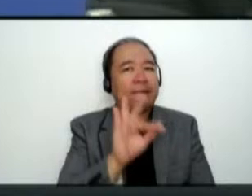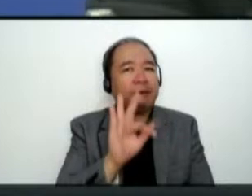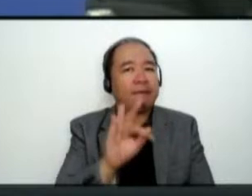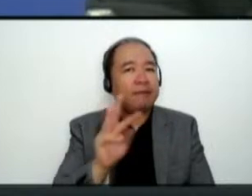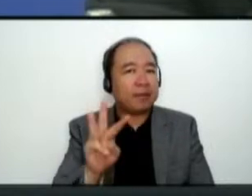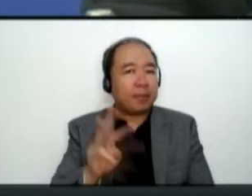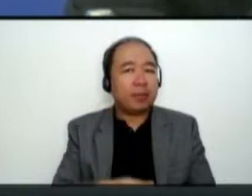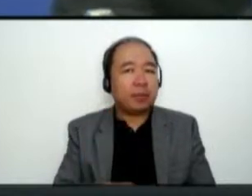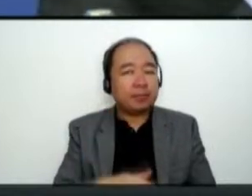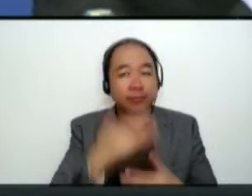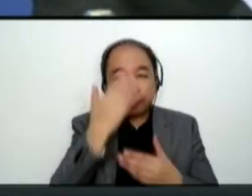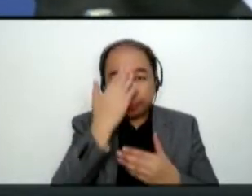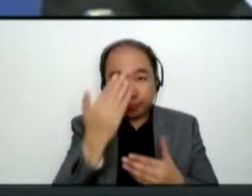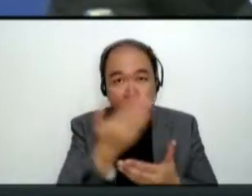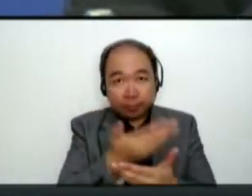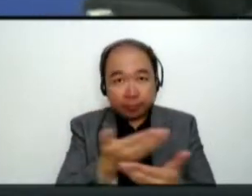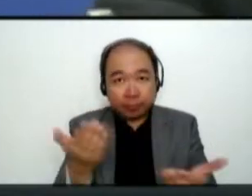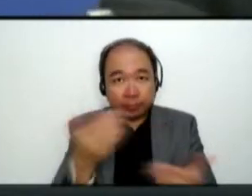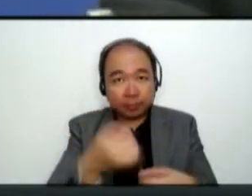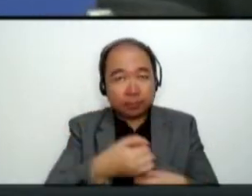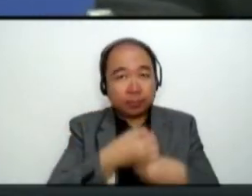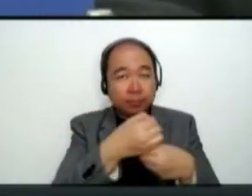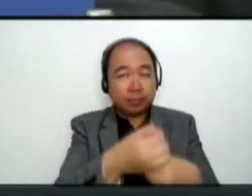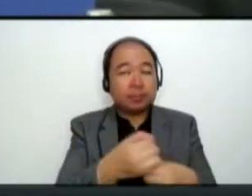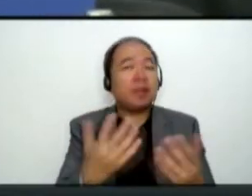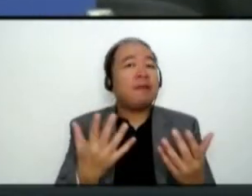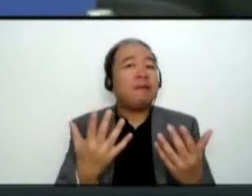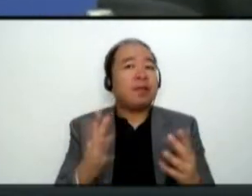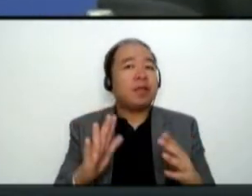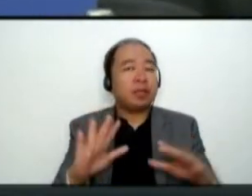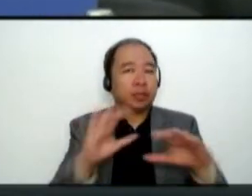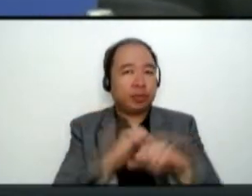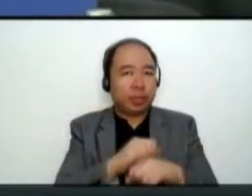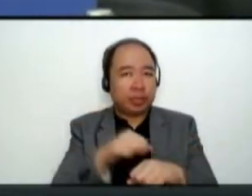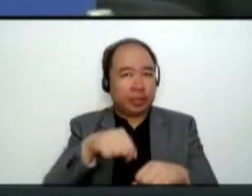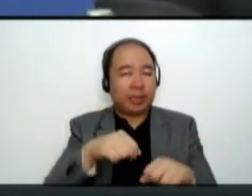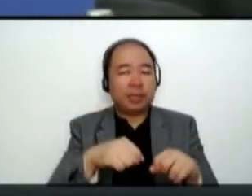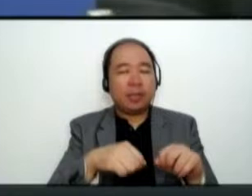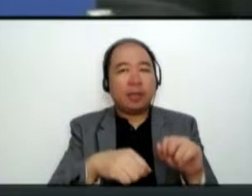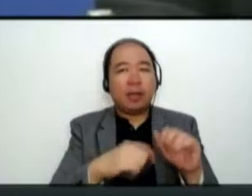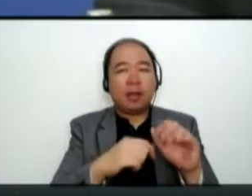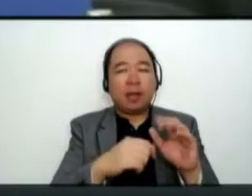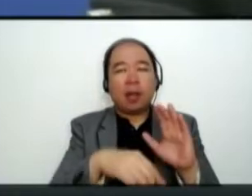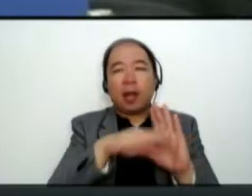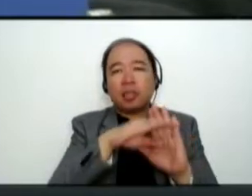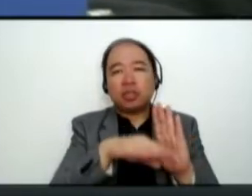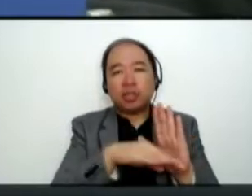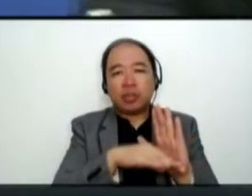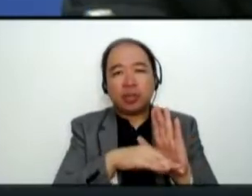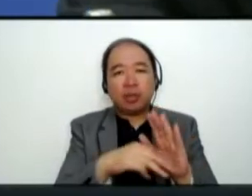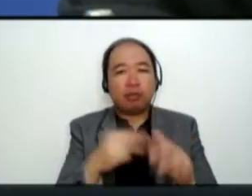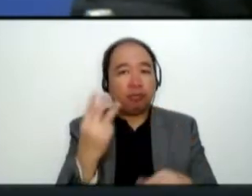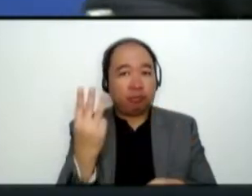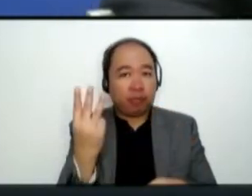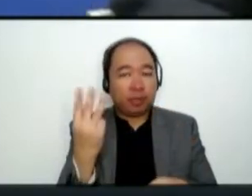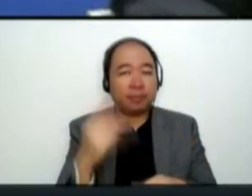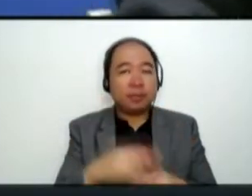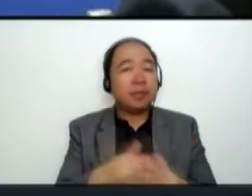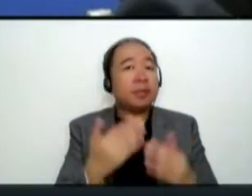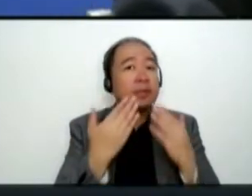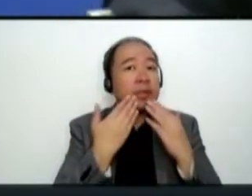Excellencies, distinguished delegates, we have now reached the end of this agenda item. Thank you for